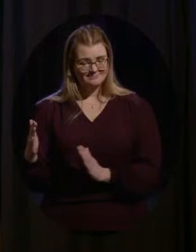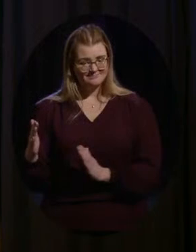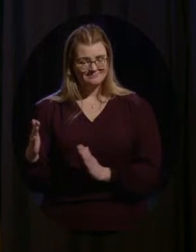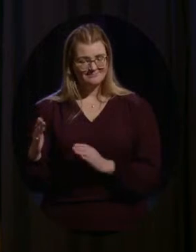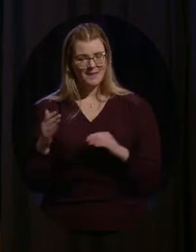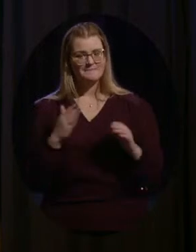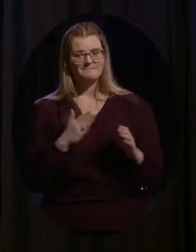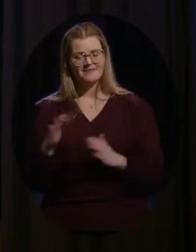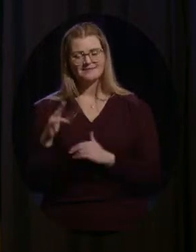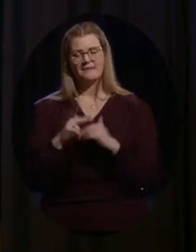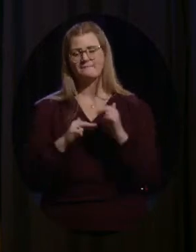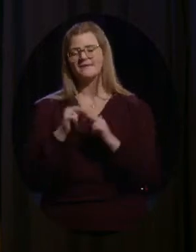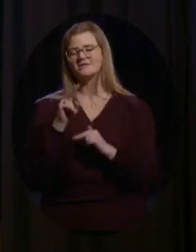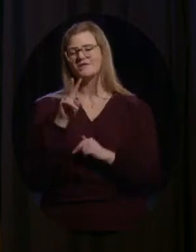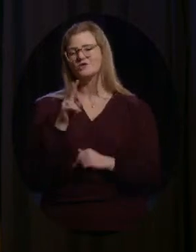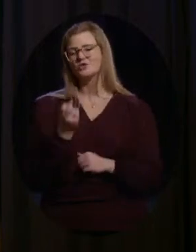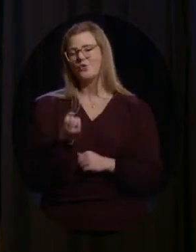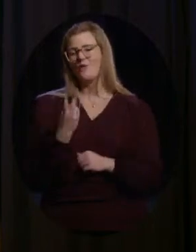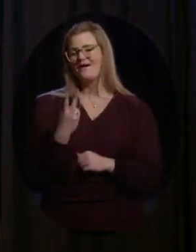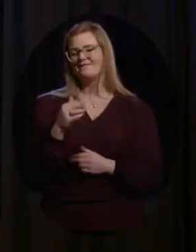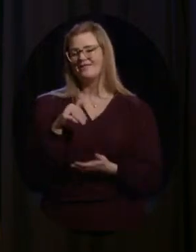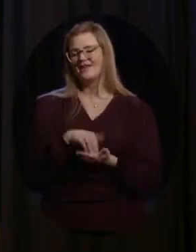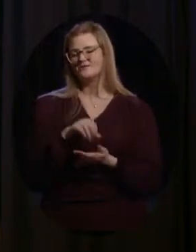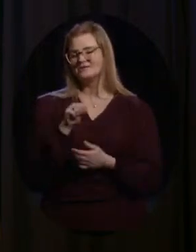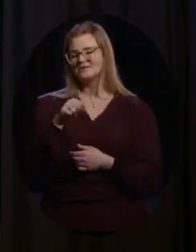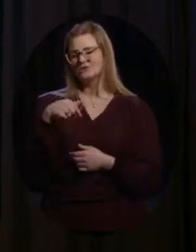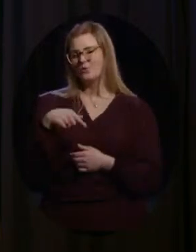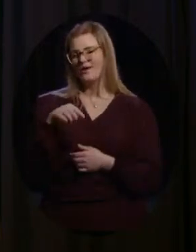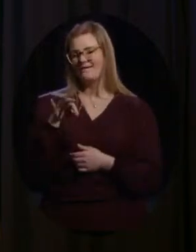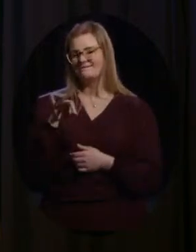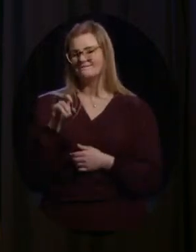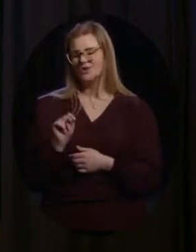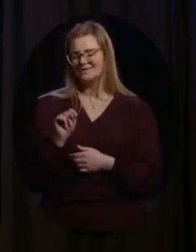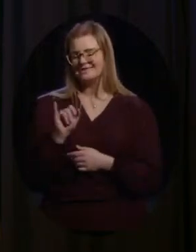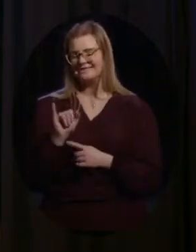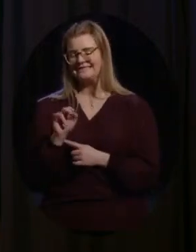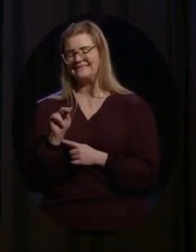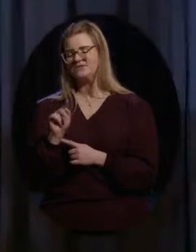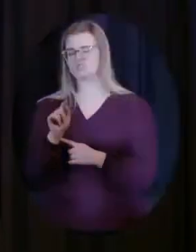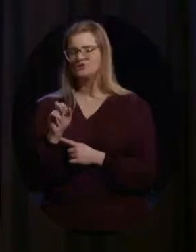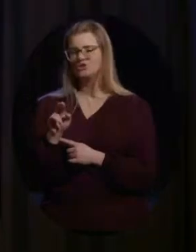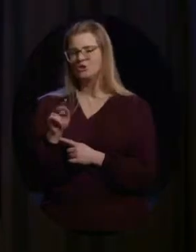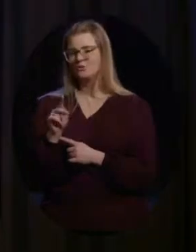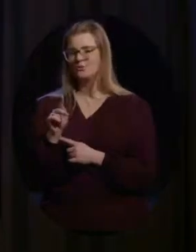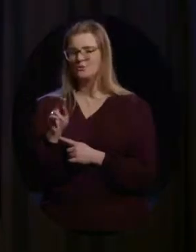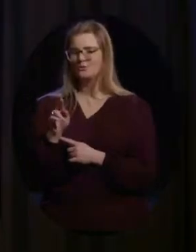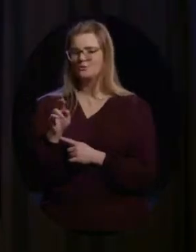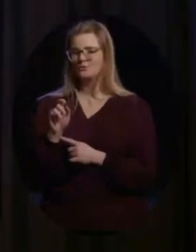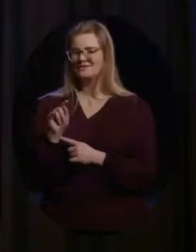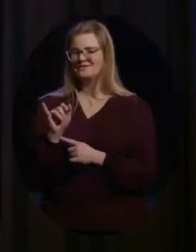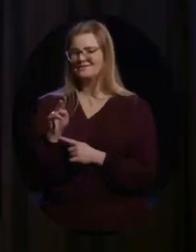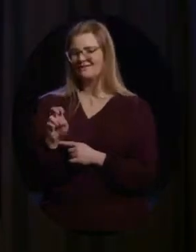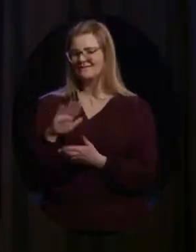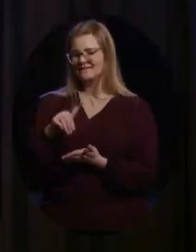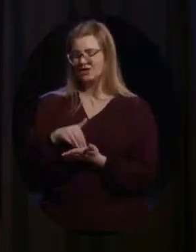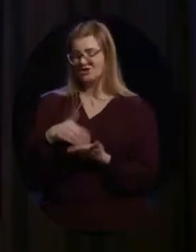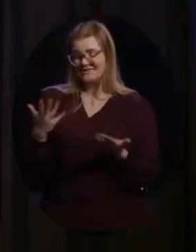Our plan is to build a 12,000 square foot interpretive center right here on the first floor of this building,